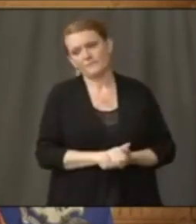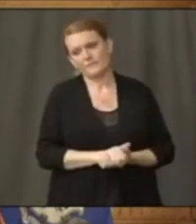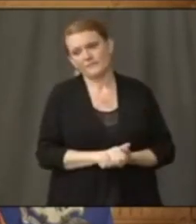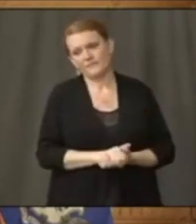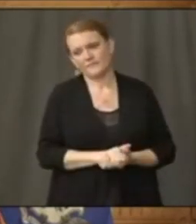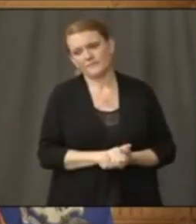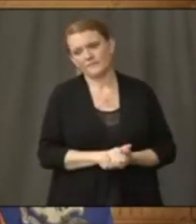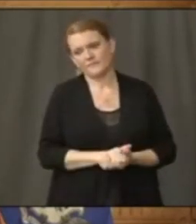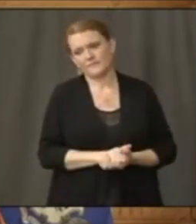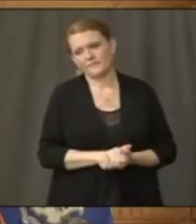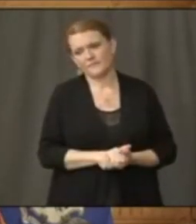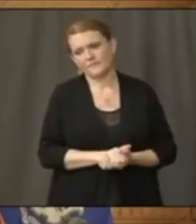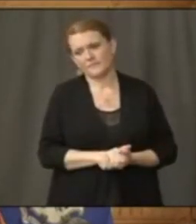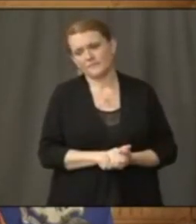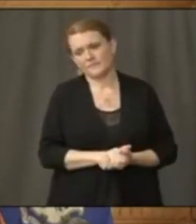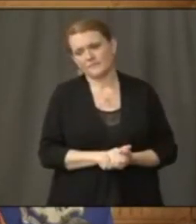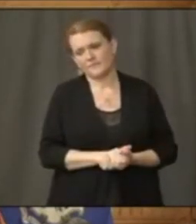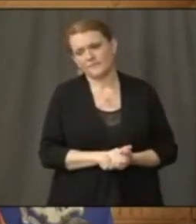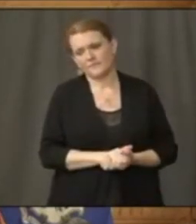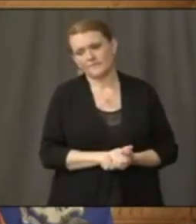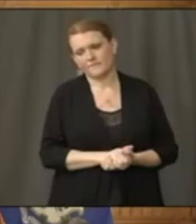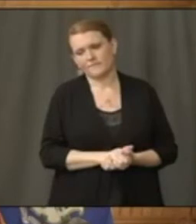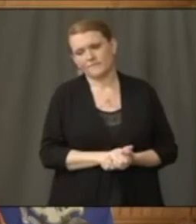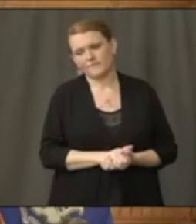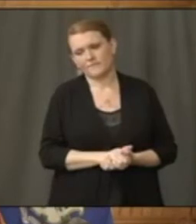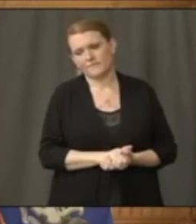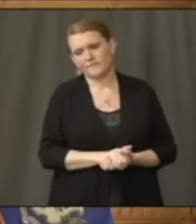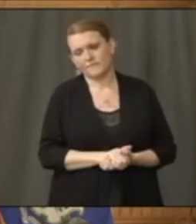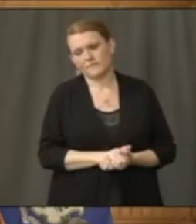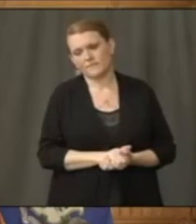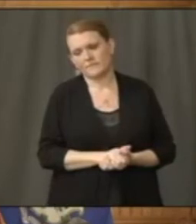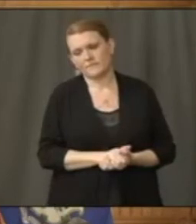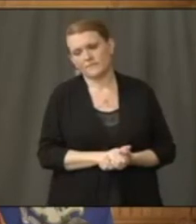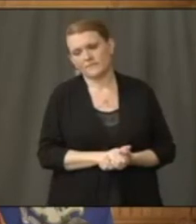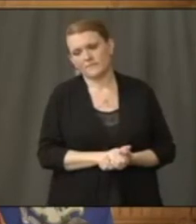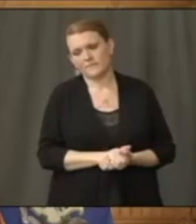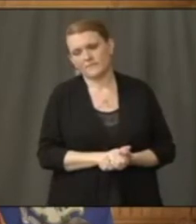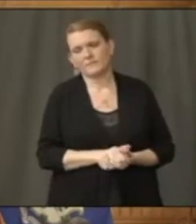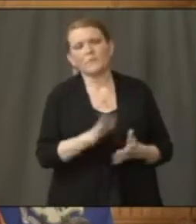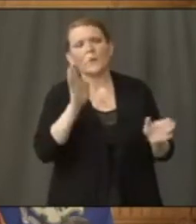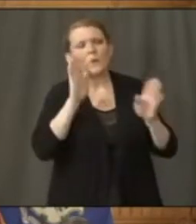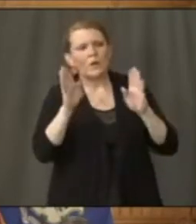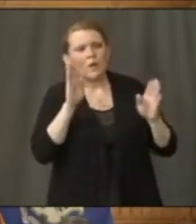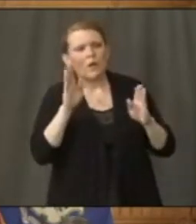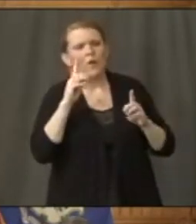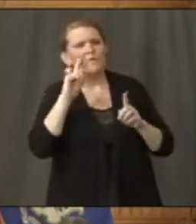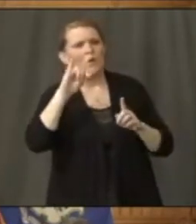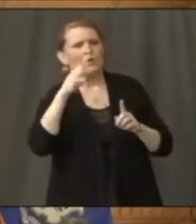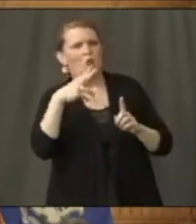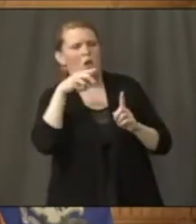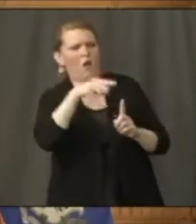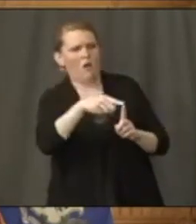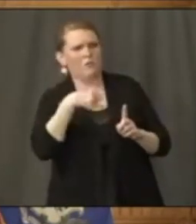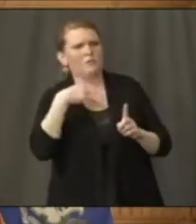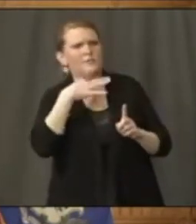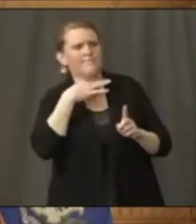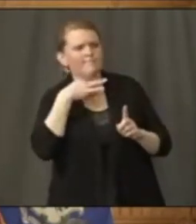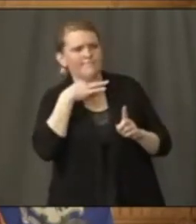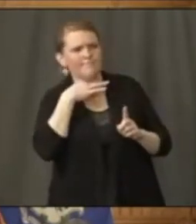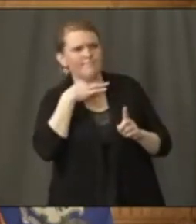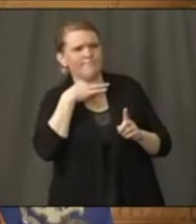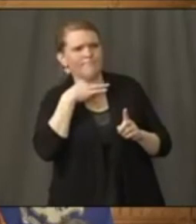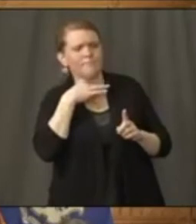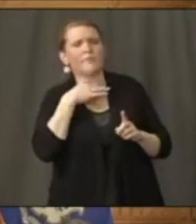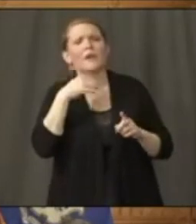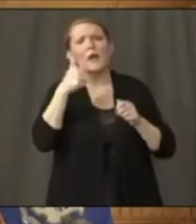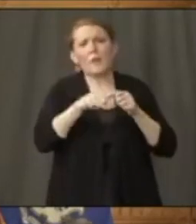61. Hi, Governor. I have a question for Josh. You mentioned a committee put together by DPH of dentists and hygienists would be meeting today.